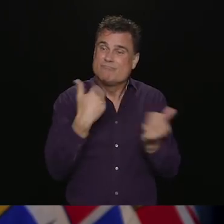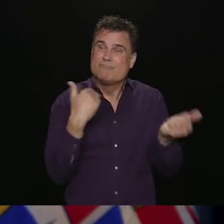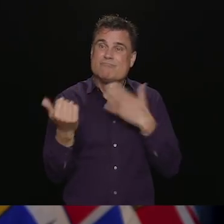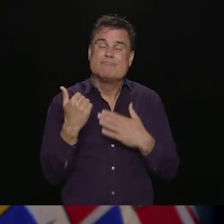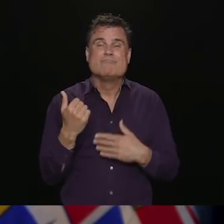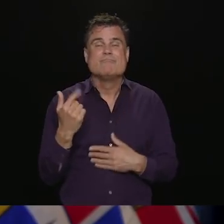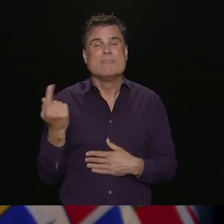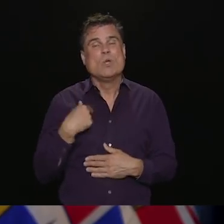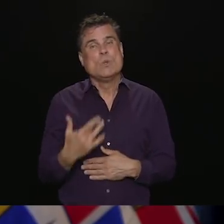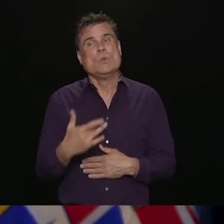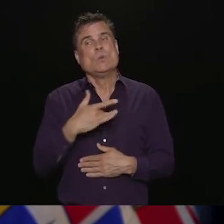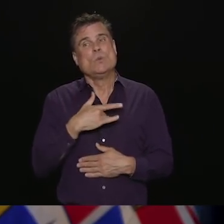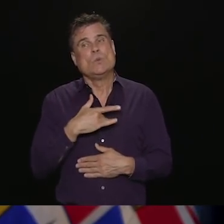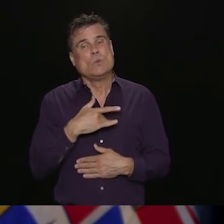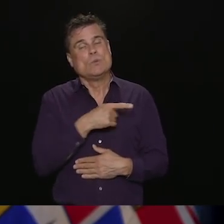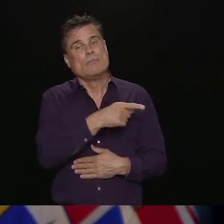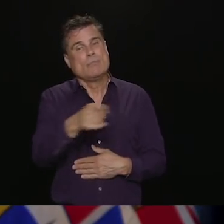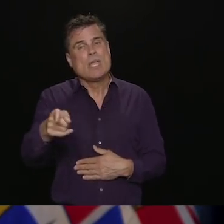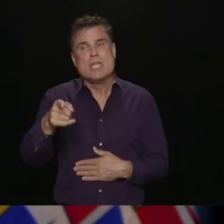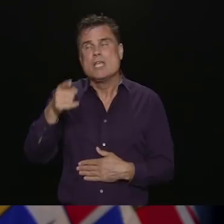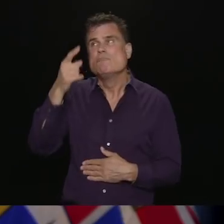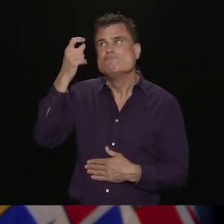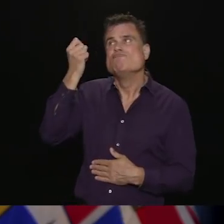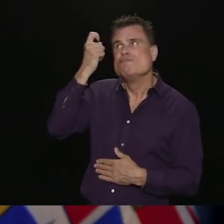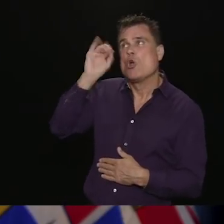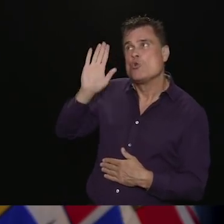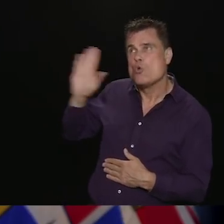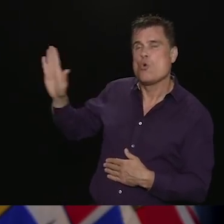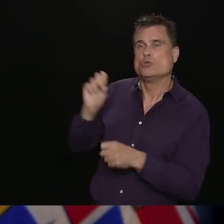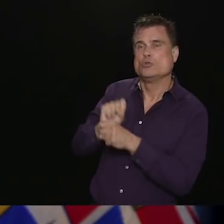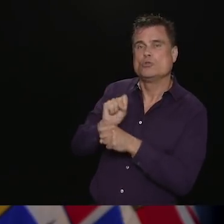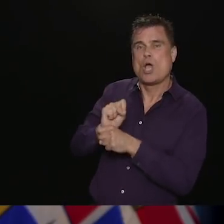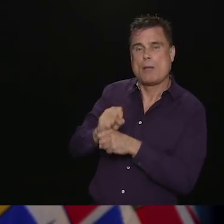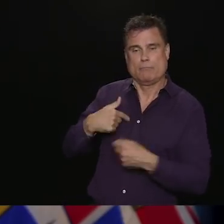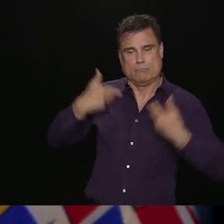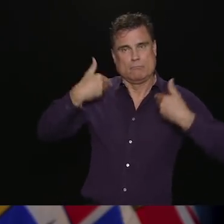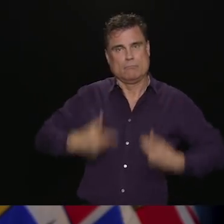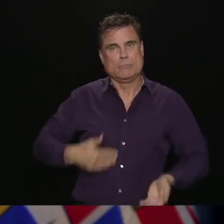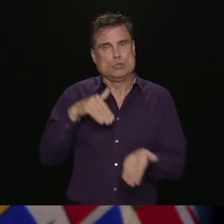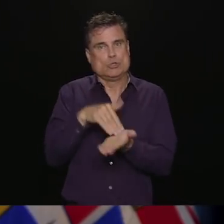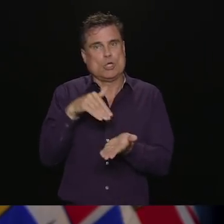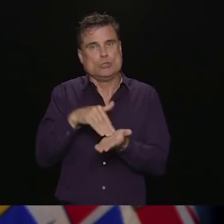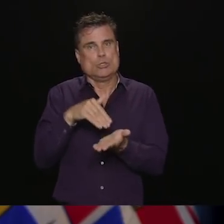know, it's a balancing of quality of life all around, and it's not a simple question.